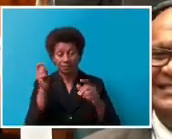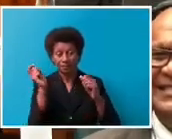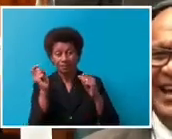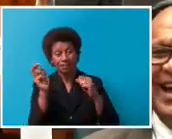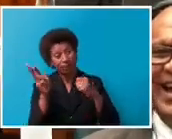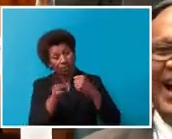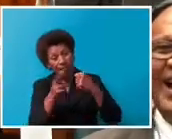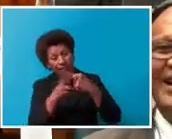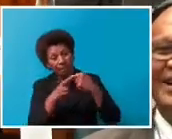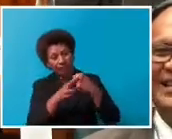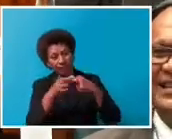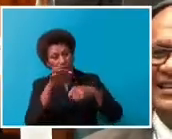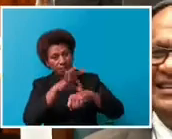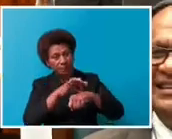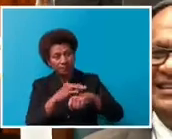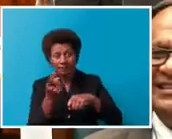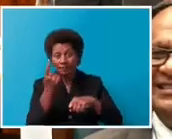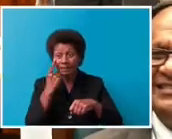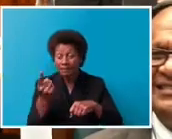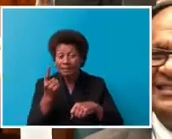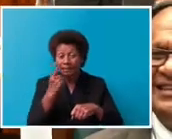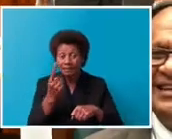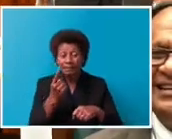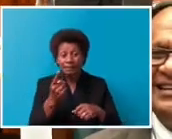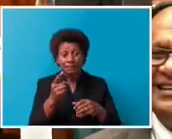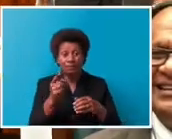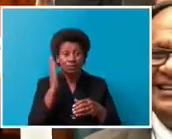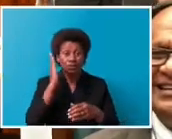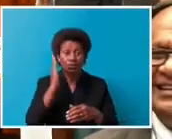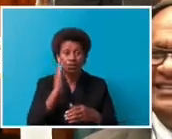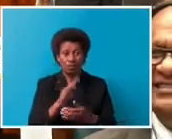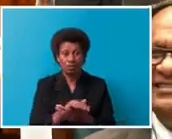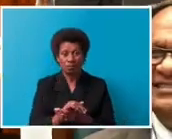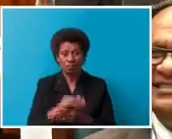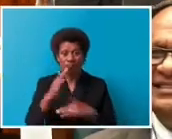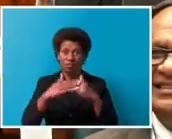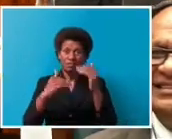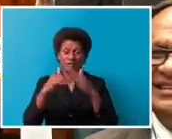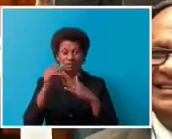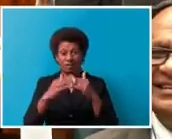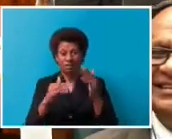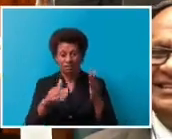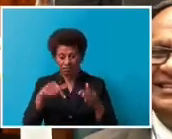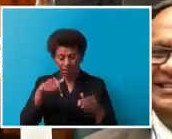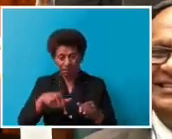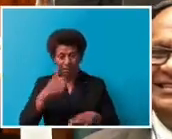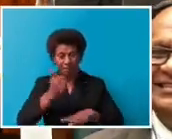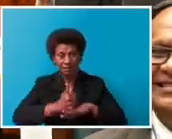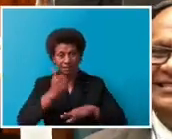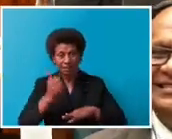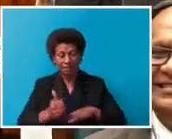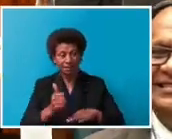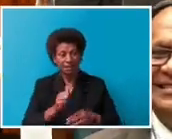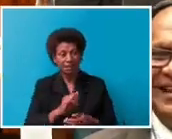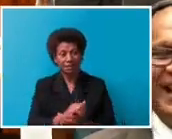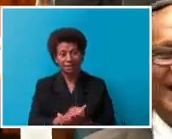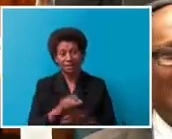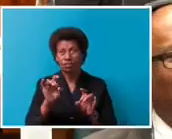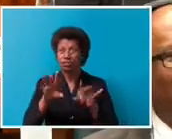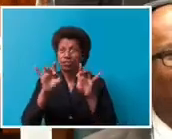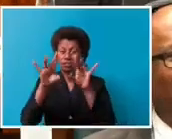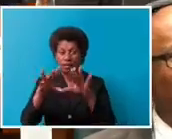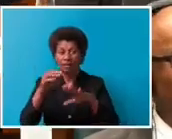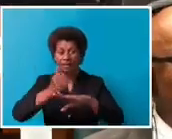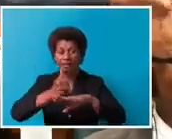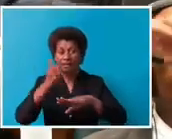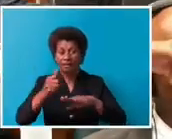Mr. Speaker said. Look at the schools. Look at the school infrastructure. It is this government that got the Australian government to do the